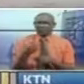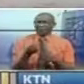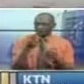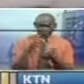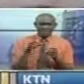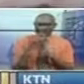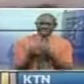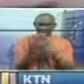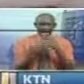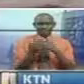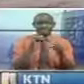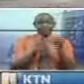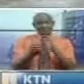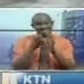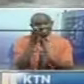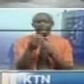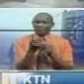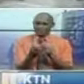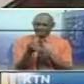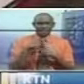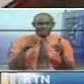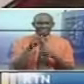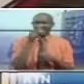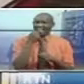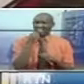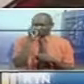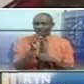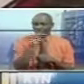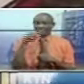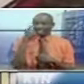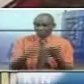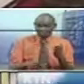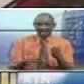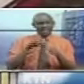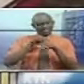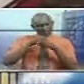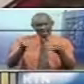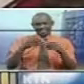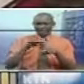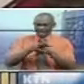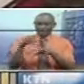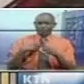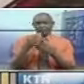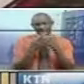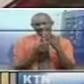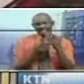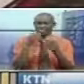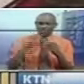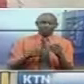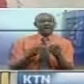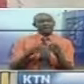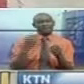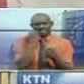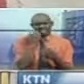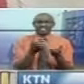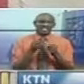regularly or during emergencies. But even the Red Cross says the supply of blood is simply not matching what patients require.